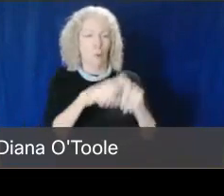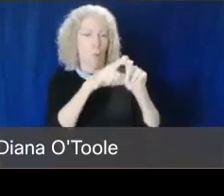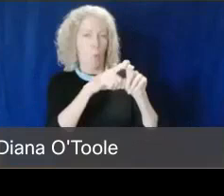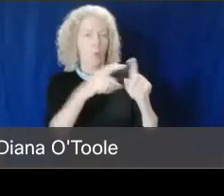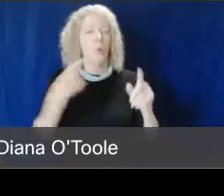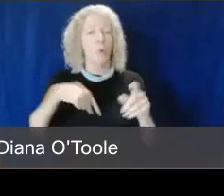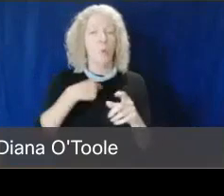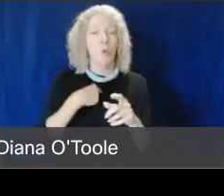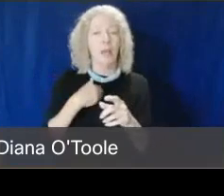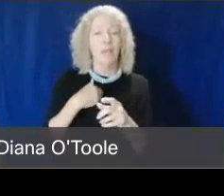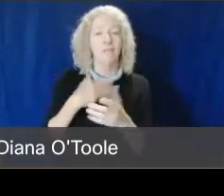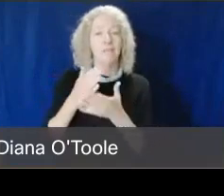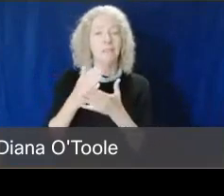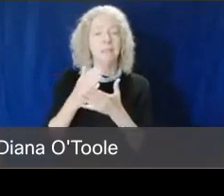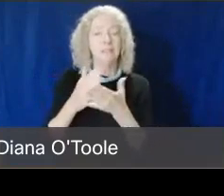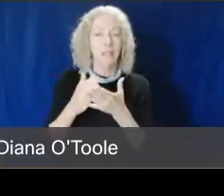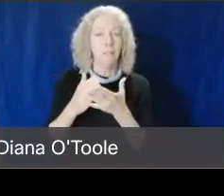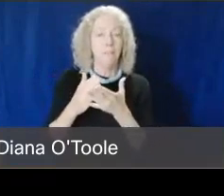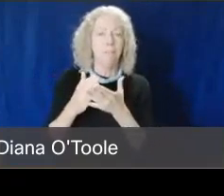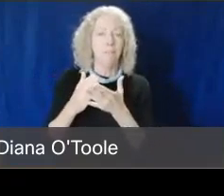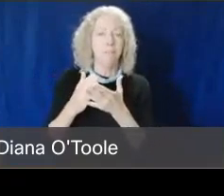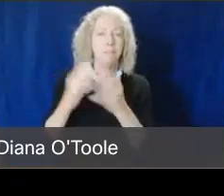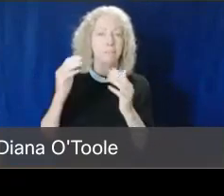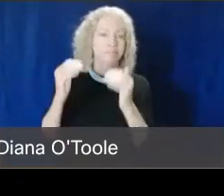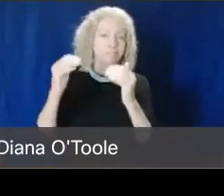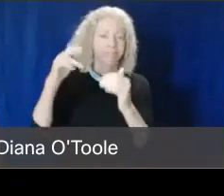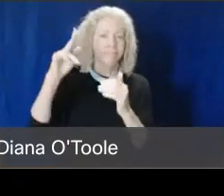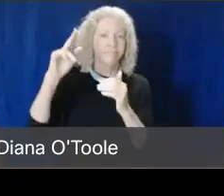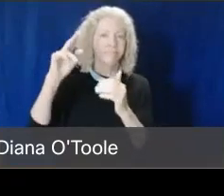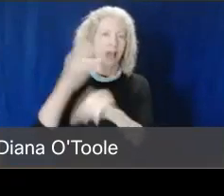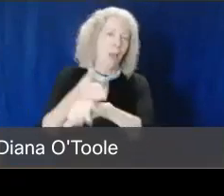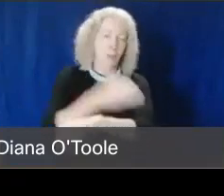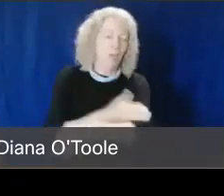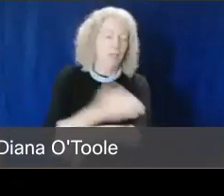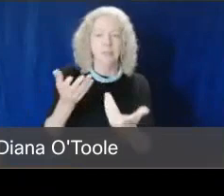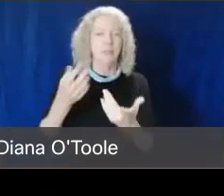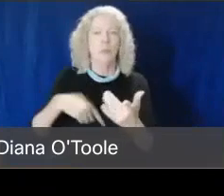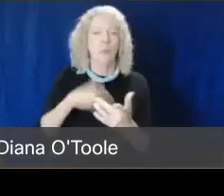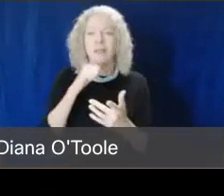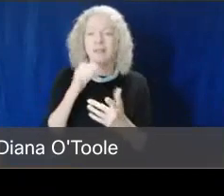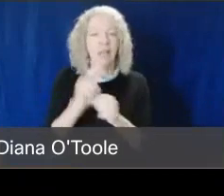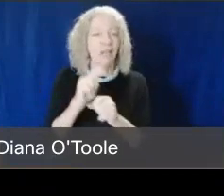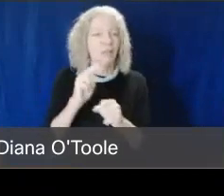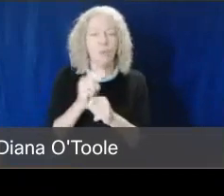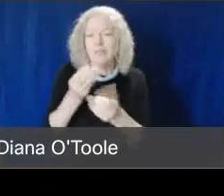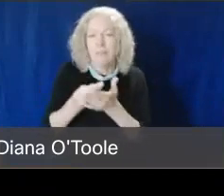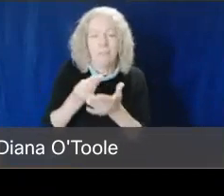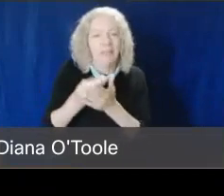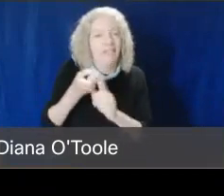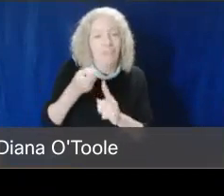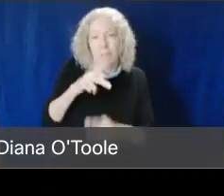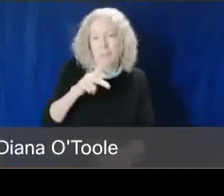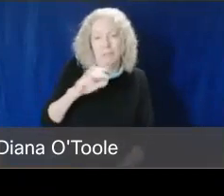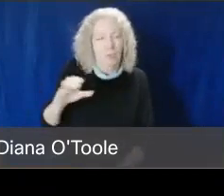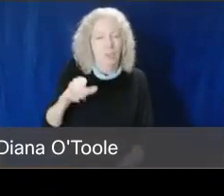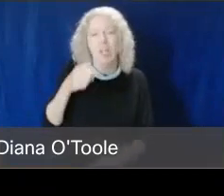is we are not spending Pikes Peak Community College dollars on these. These are all dollars that were allocated through controlled